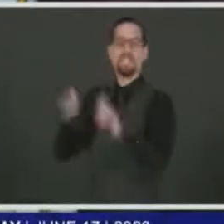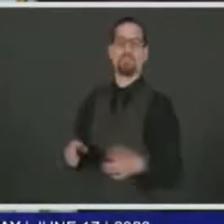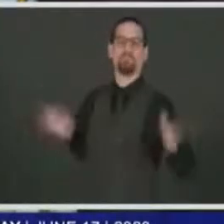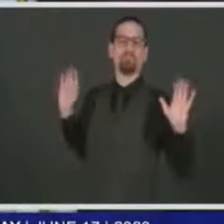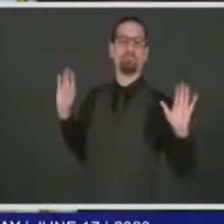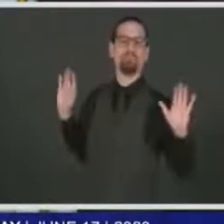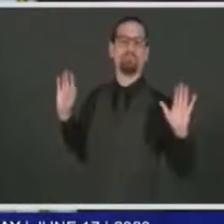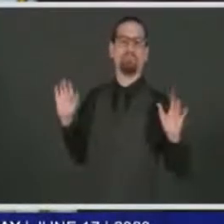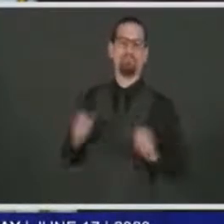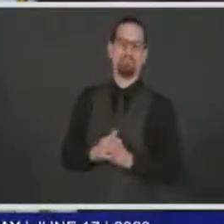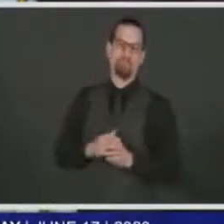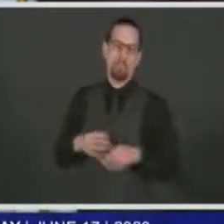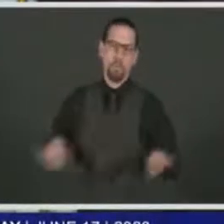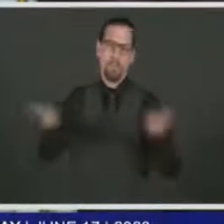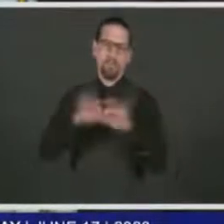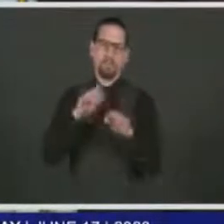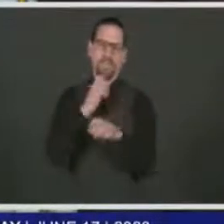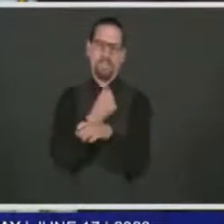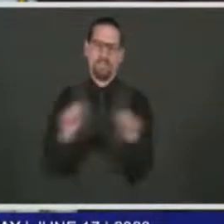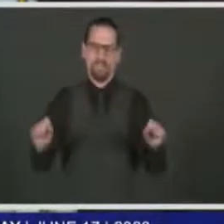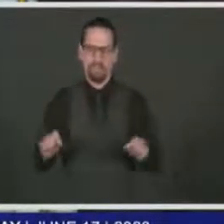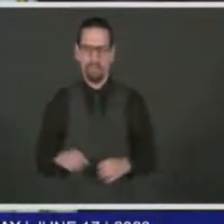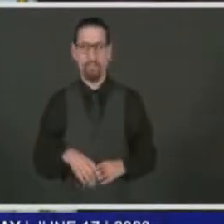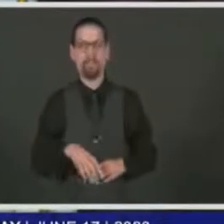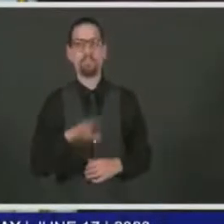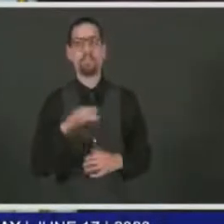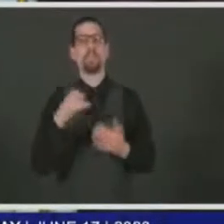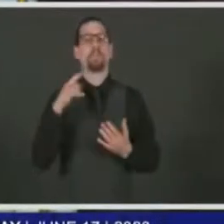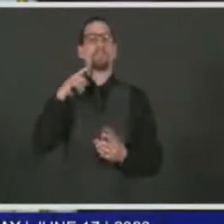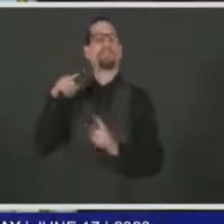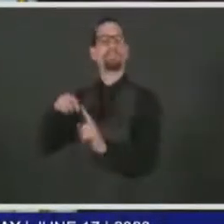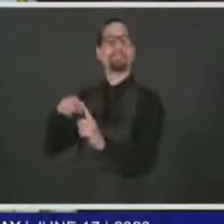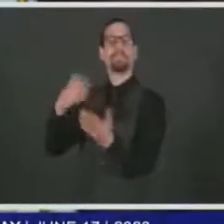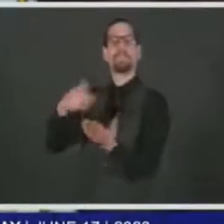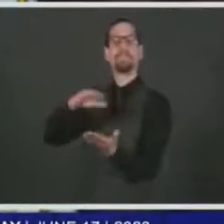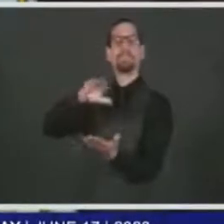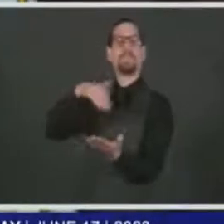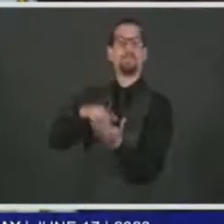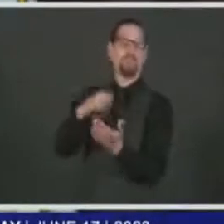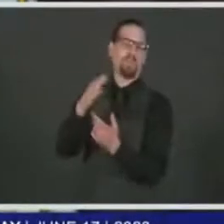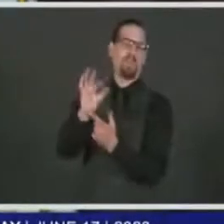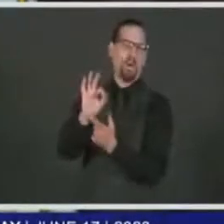Falls today is in the low teens. It's about 13%.